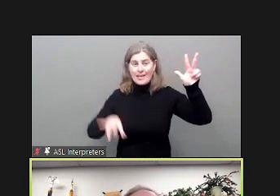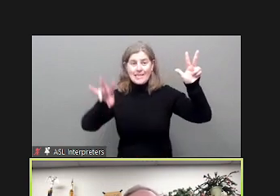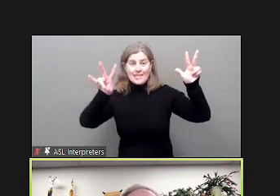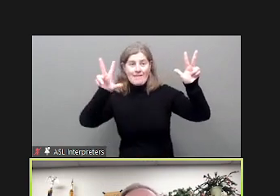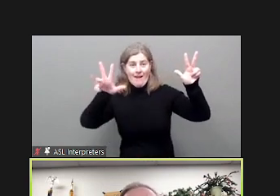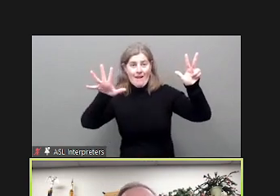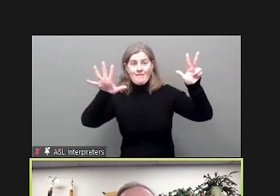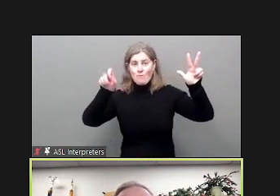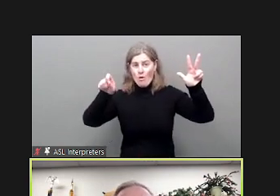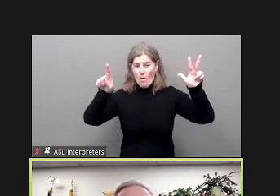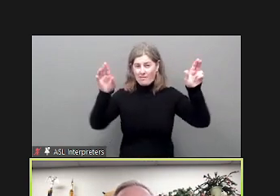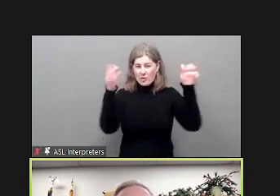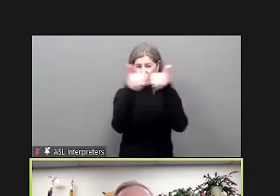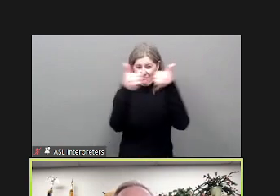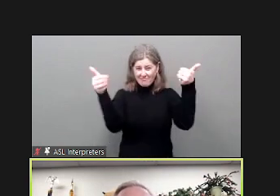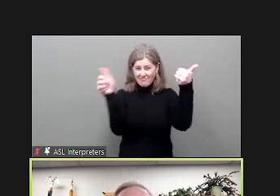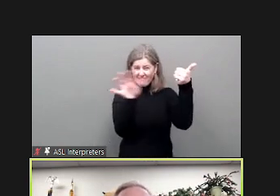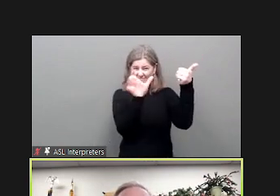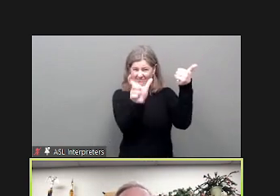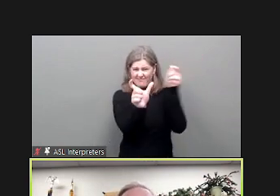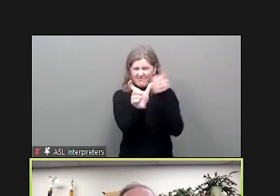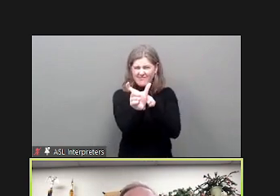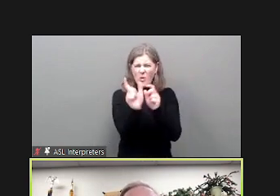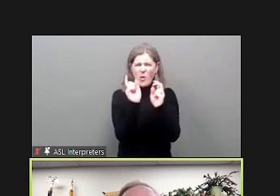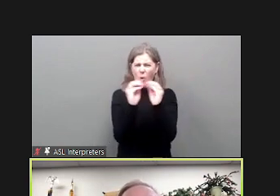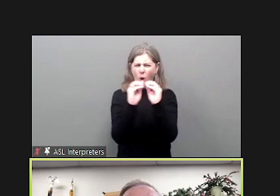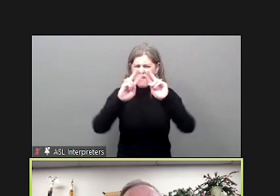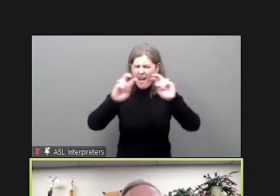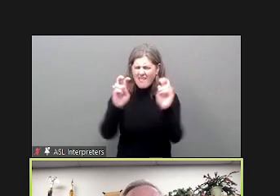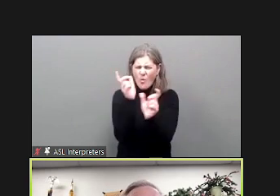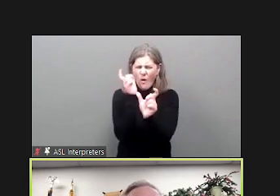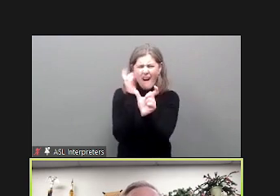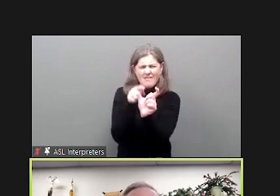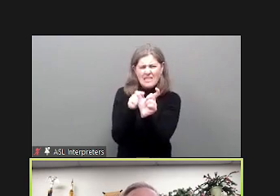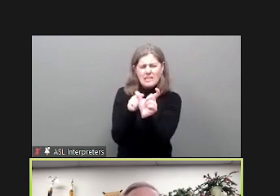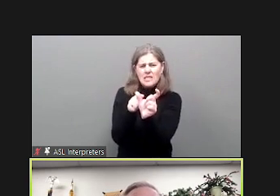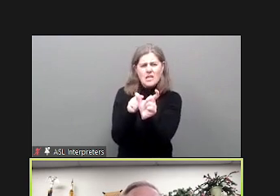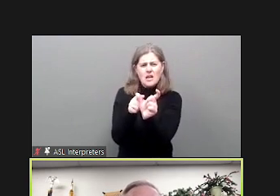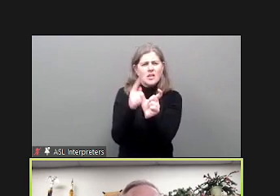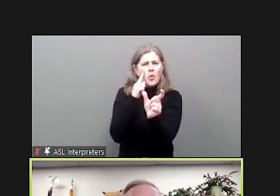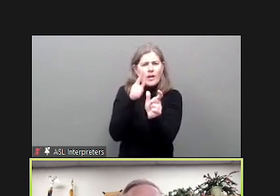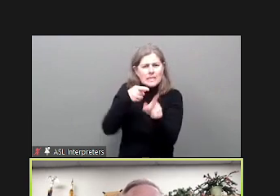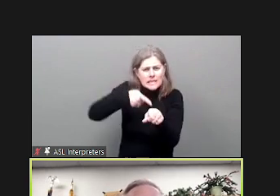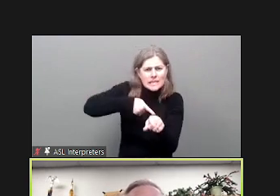so we're going to do some more analysis on that. I don't think we're aware of county level